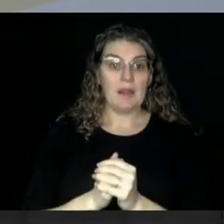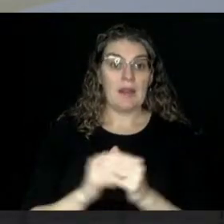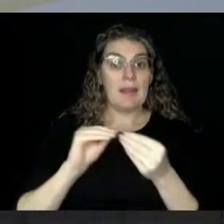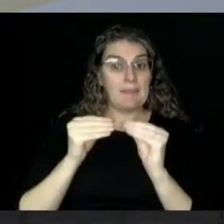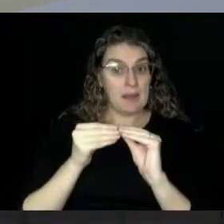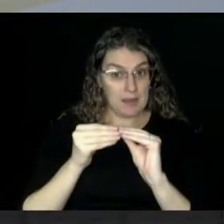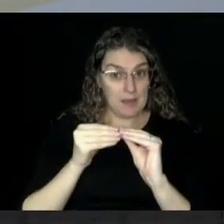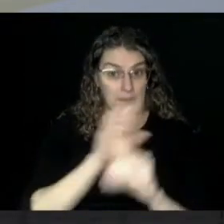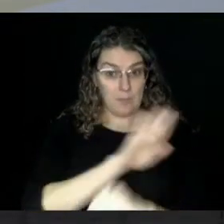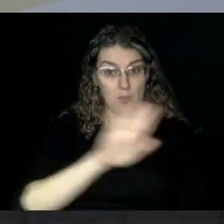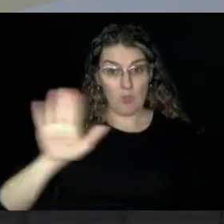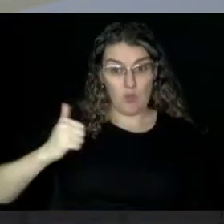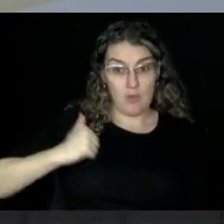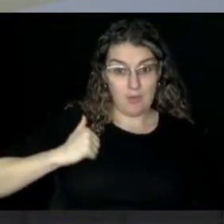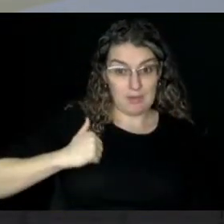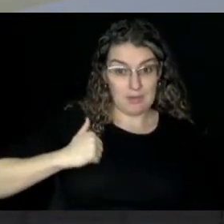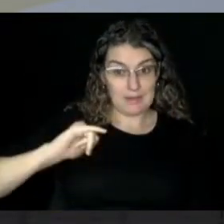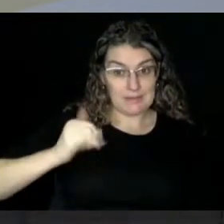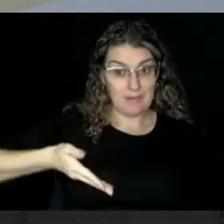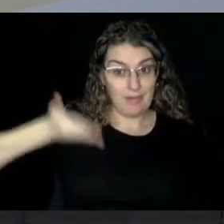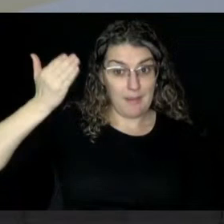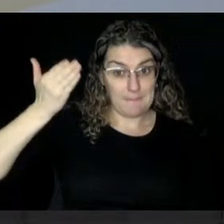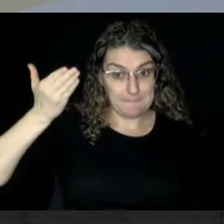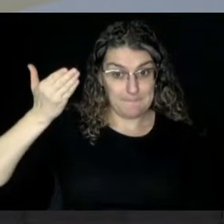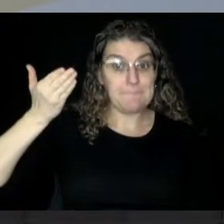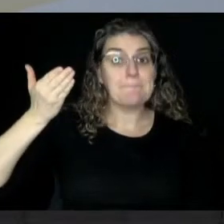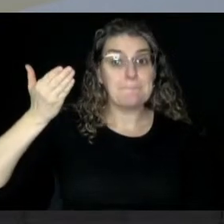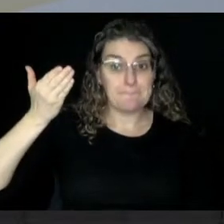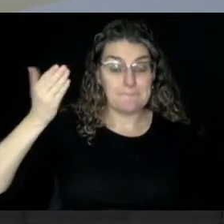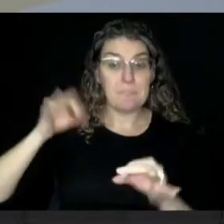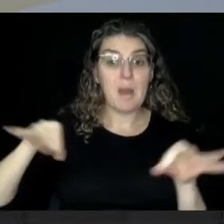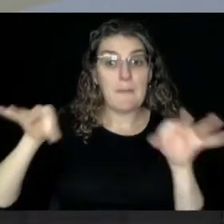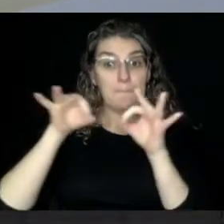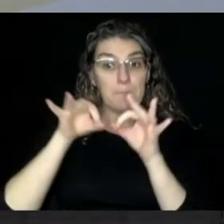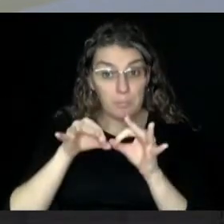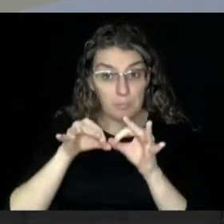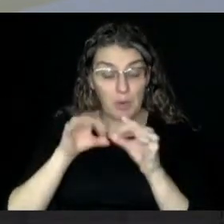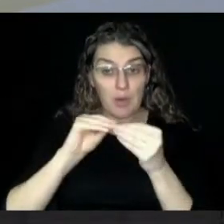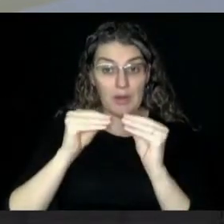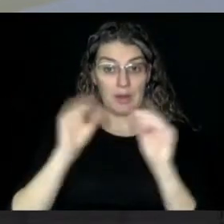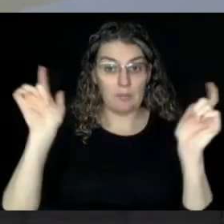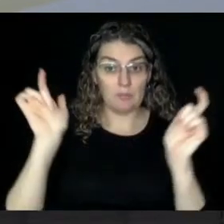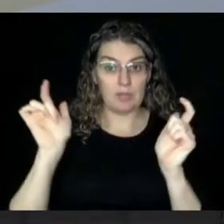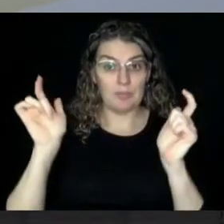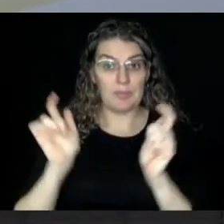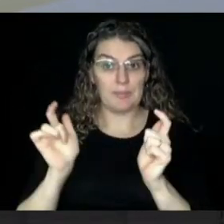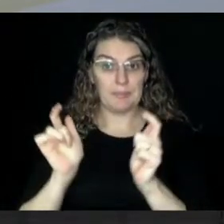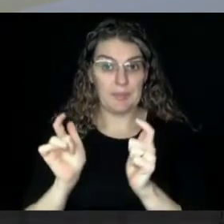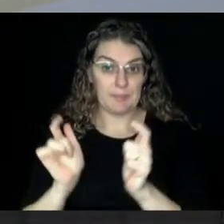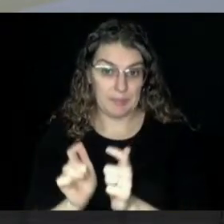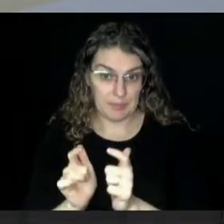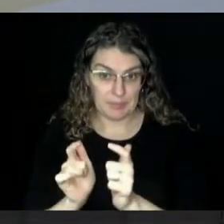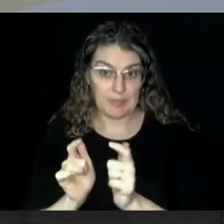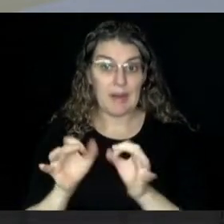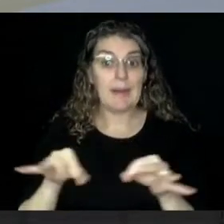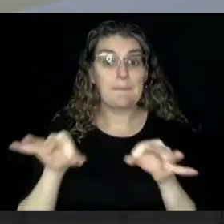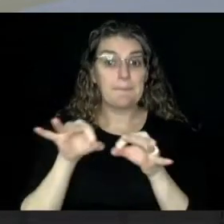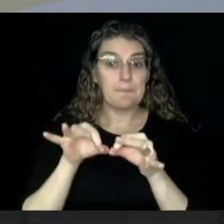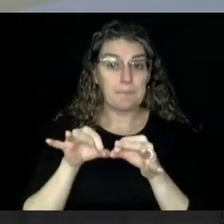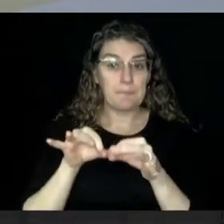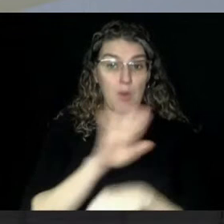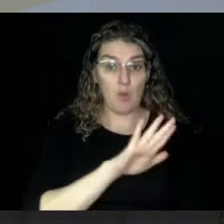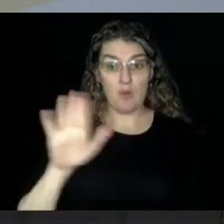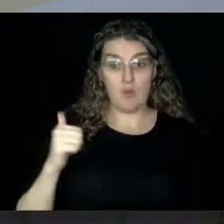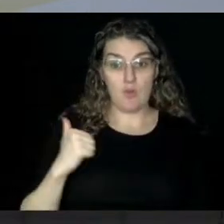many provinces, the risk remains that downward trends could reverse quickly, particularly in areas of Canada where